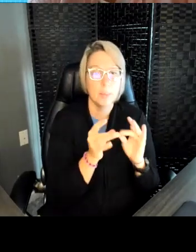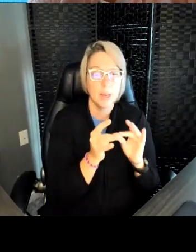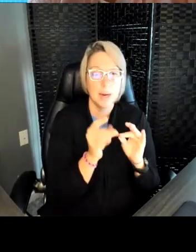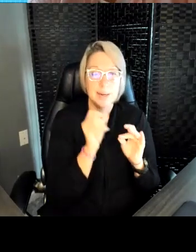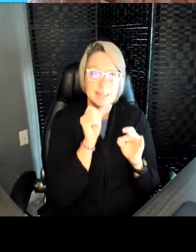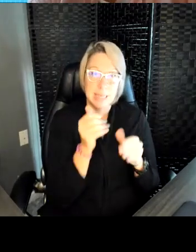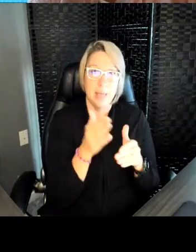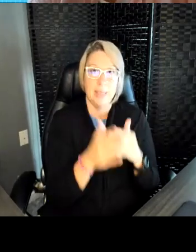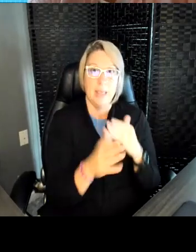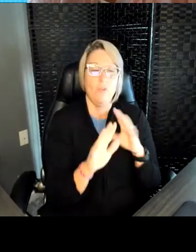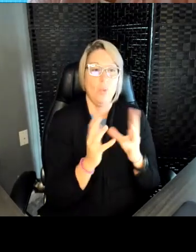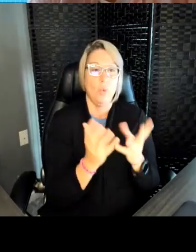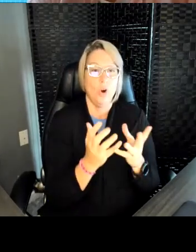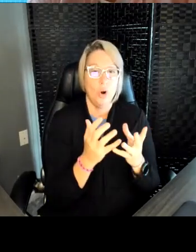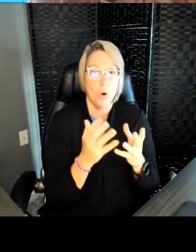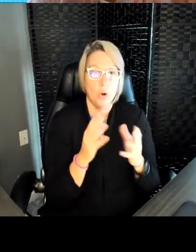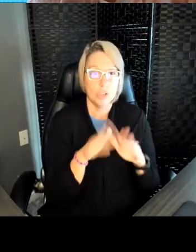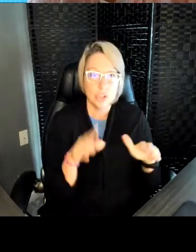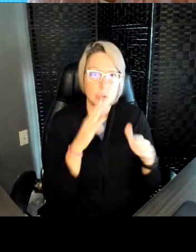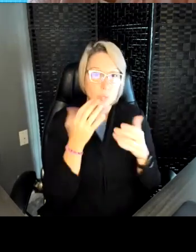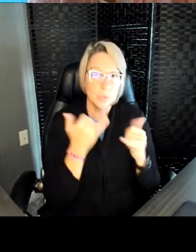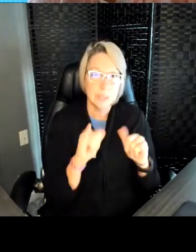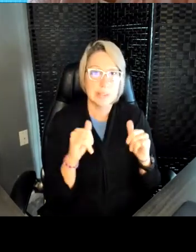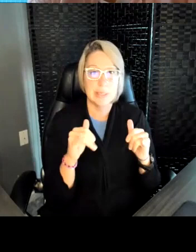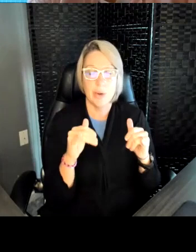end of the world. The kids will still play, laugh, and have joy.